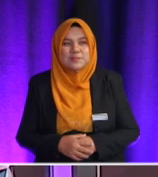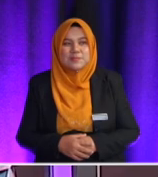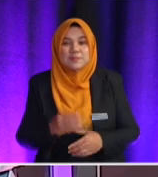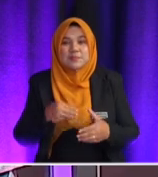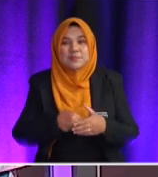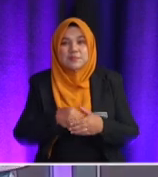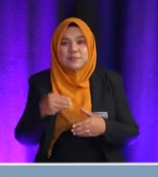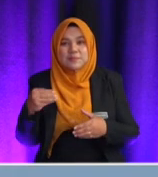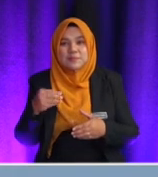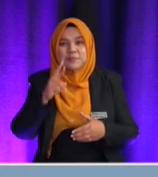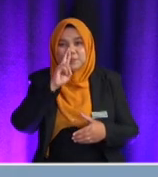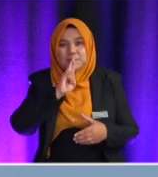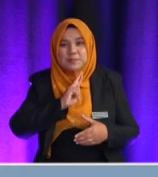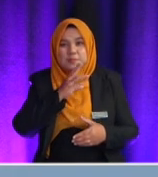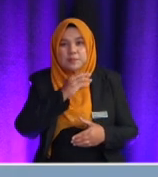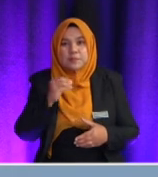green or red?